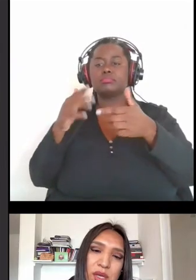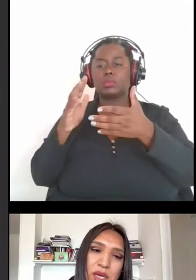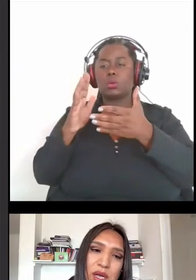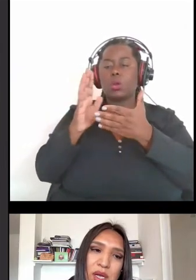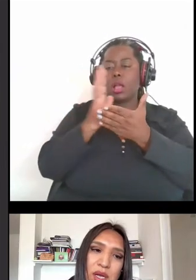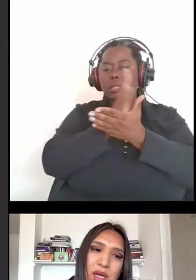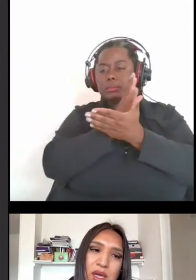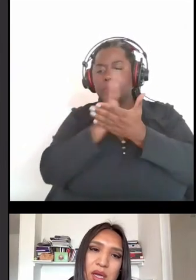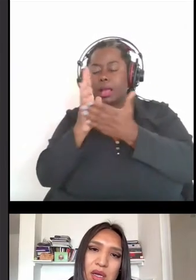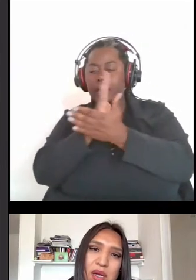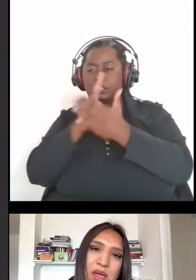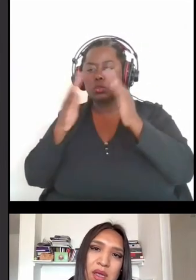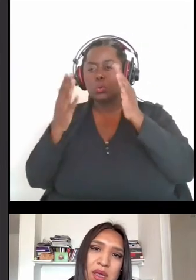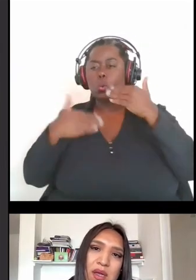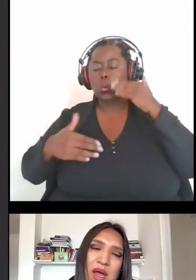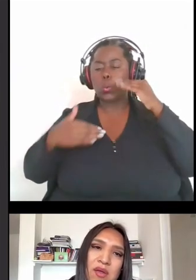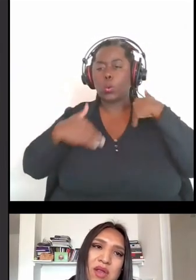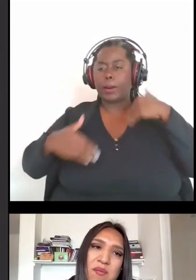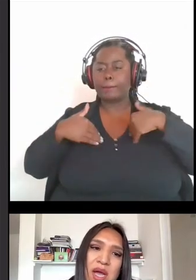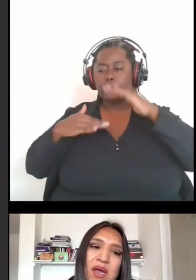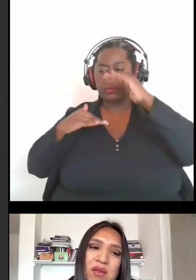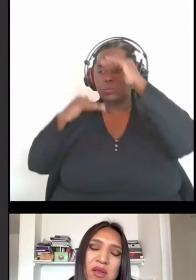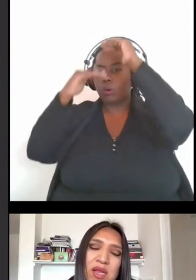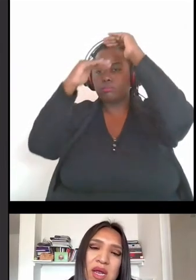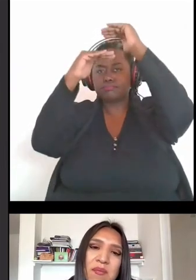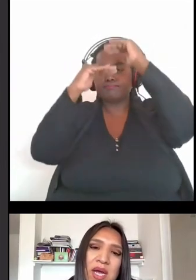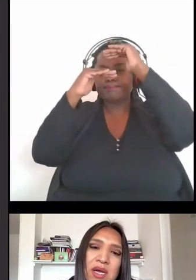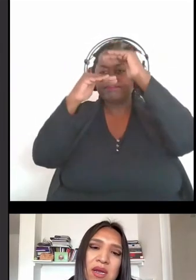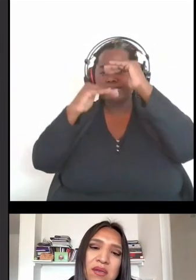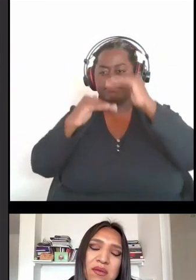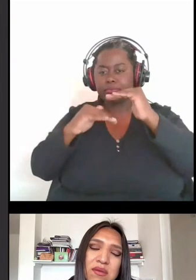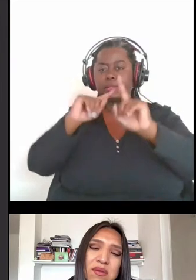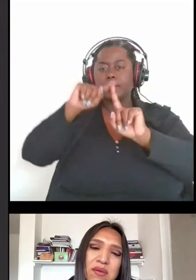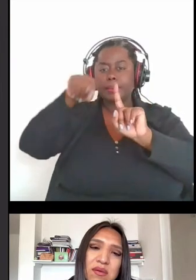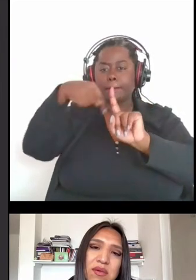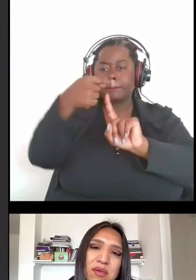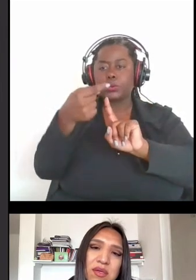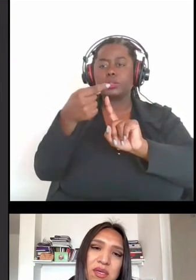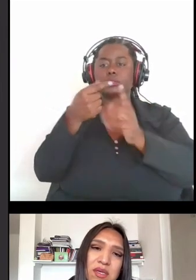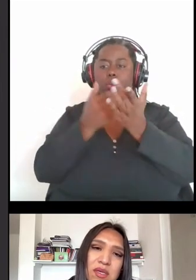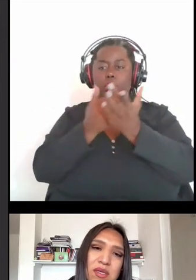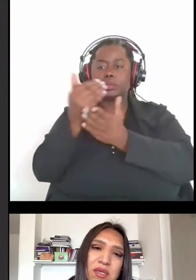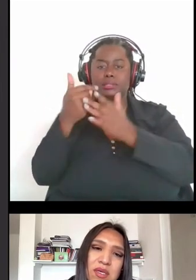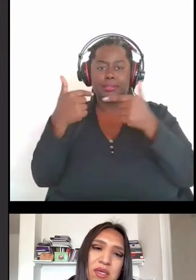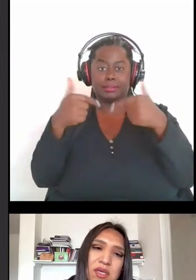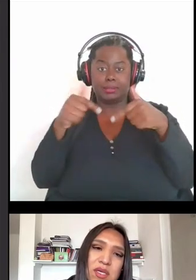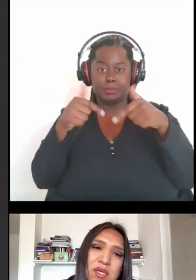recognizable shapes and then later I started working with masks